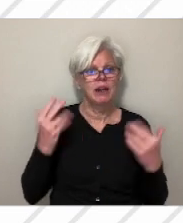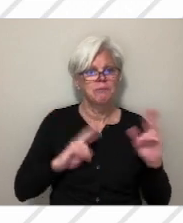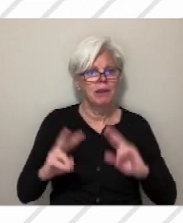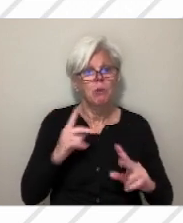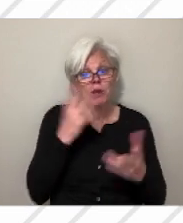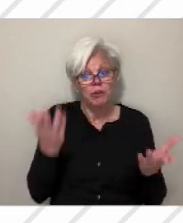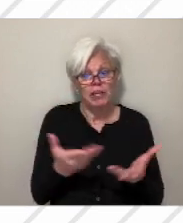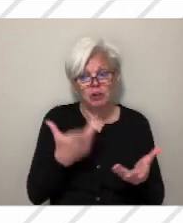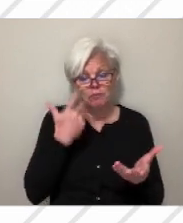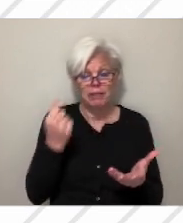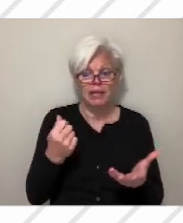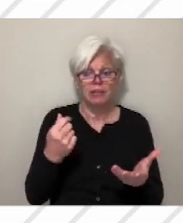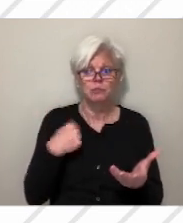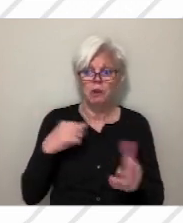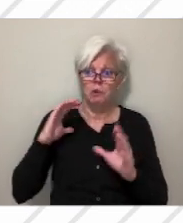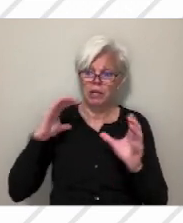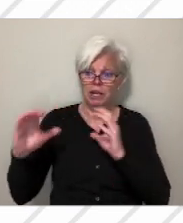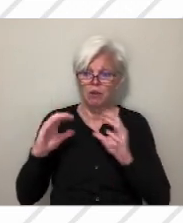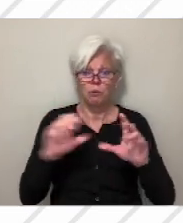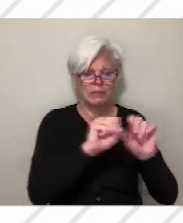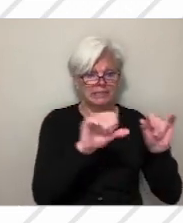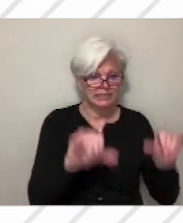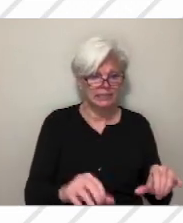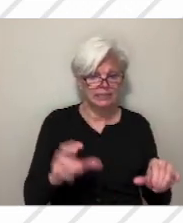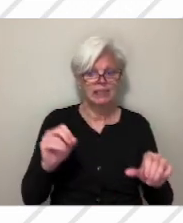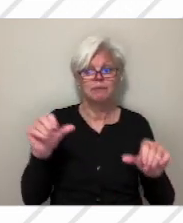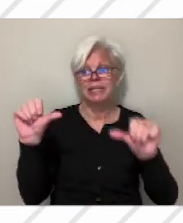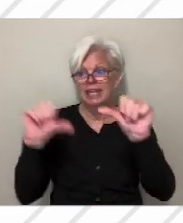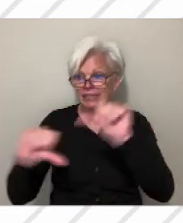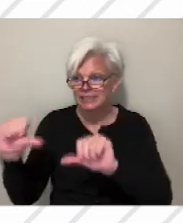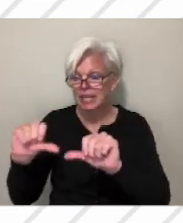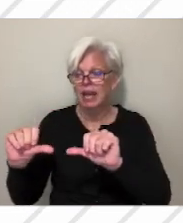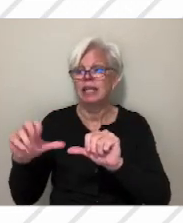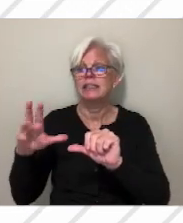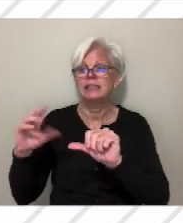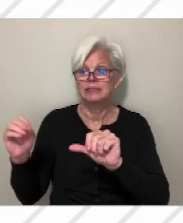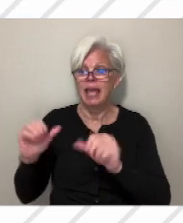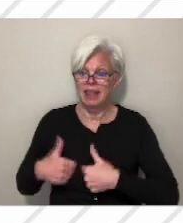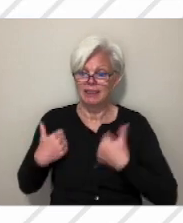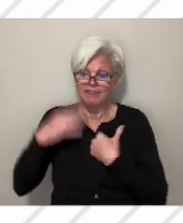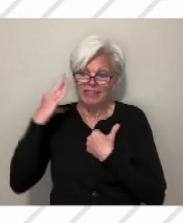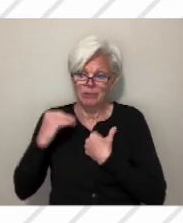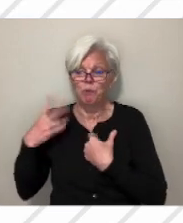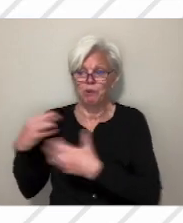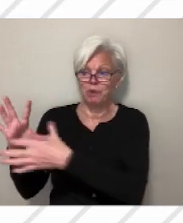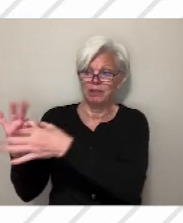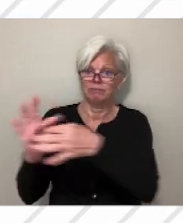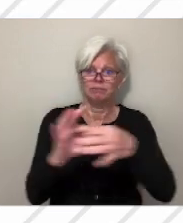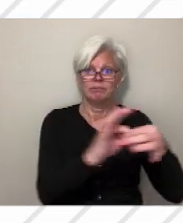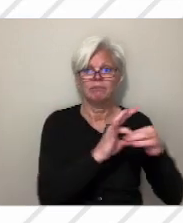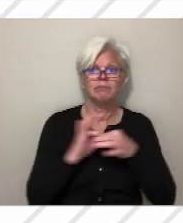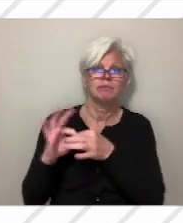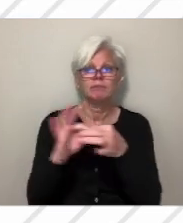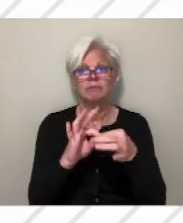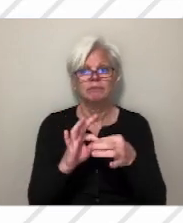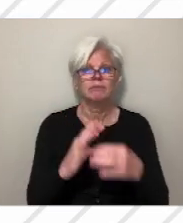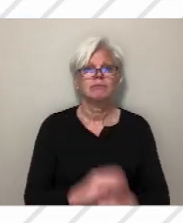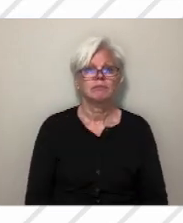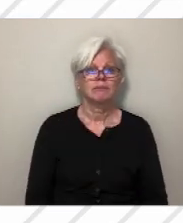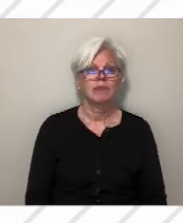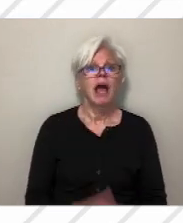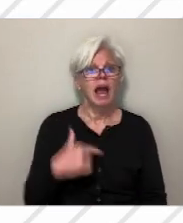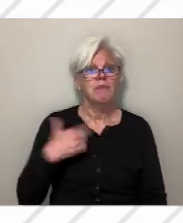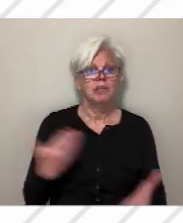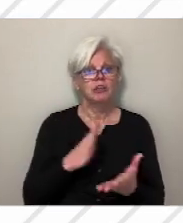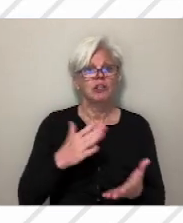bridging a conversation between systems and science and the lived experience. I am here in my capacity as a